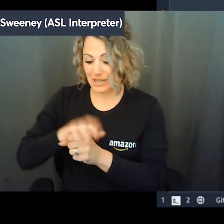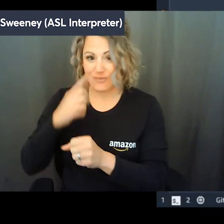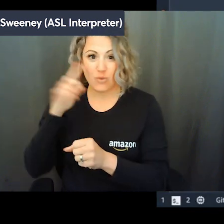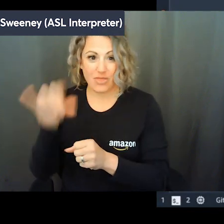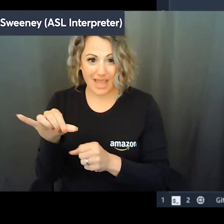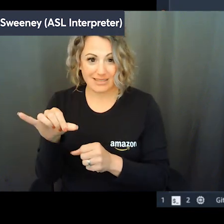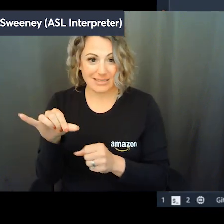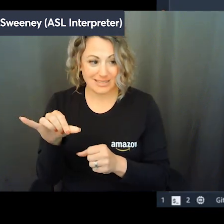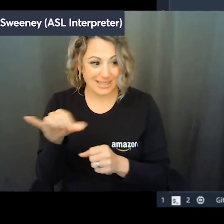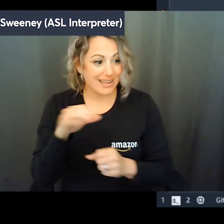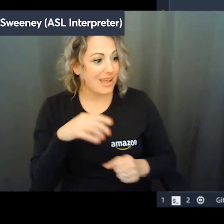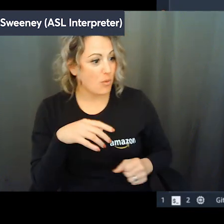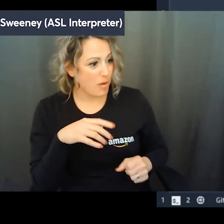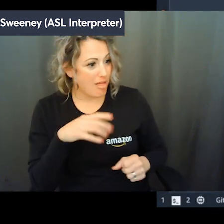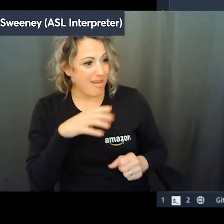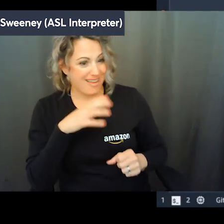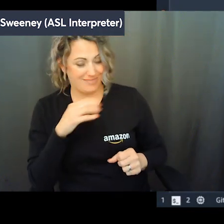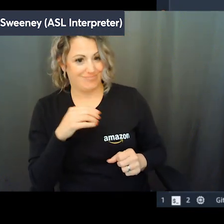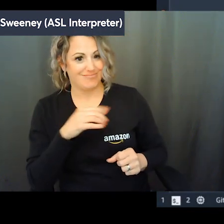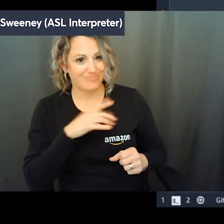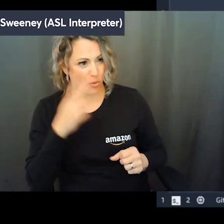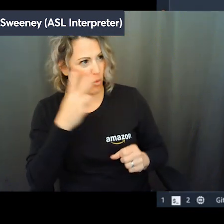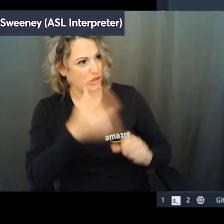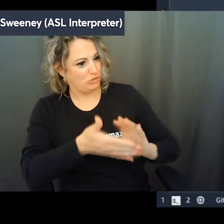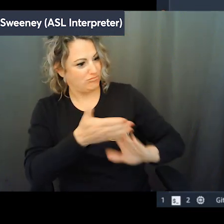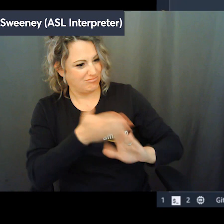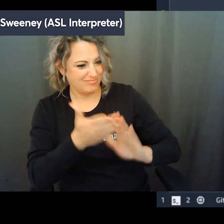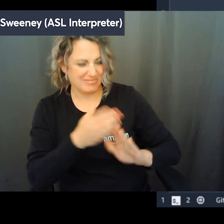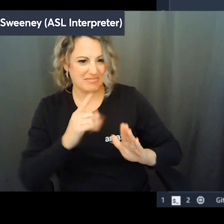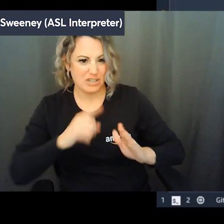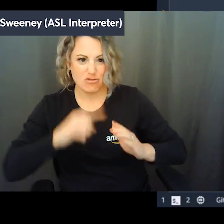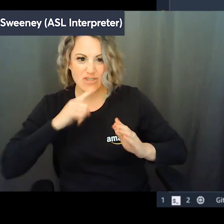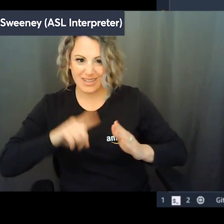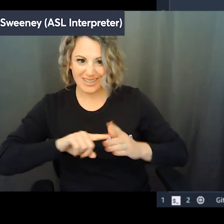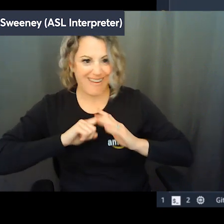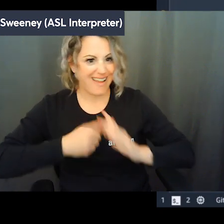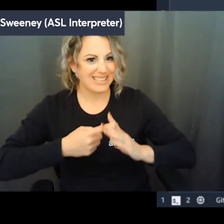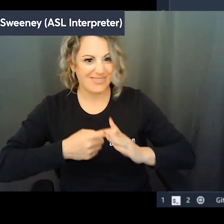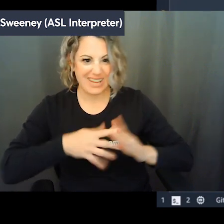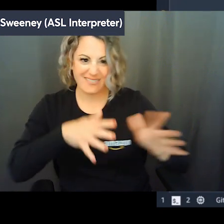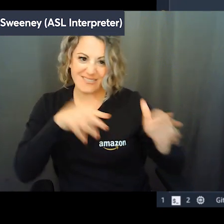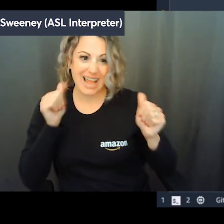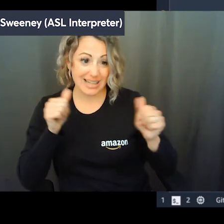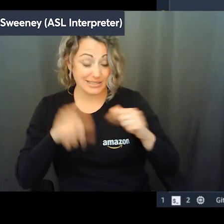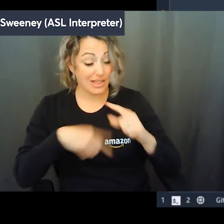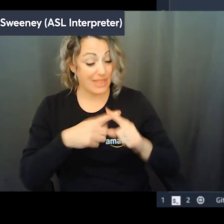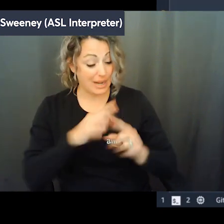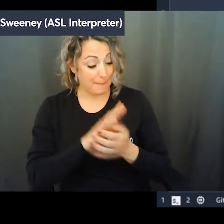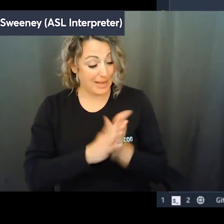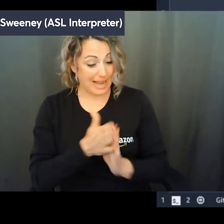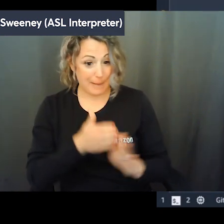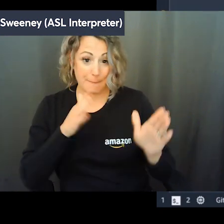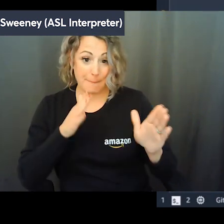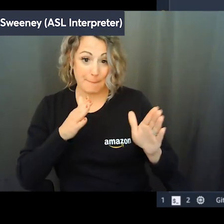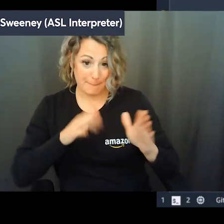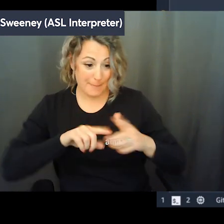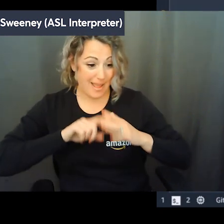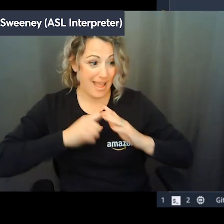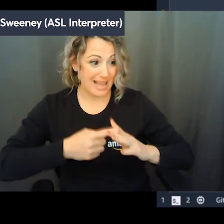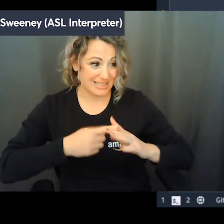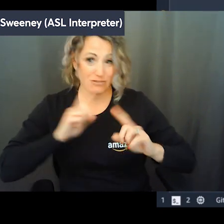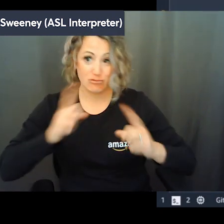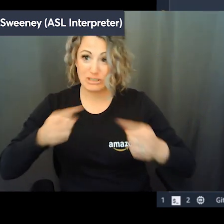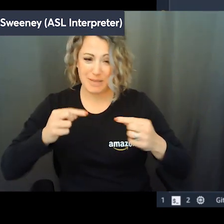well, even just seeing that in action, it looked like it activated really quickly. And then once it was active, I hit the endpoint again. I get the response back almost